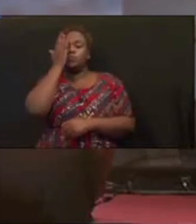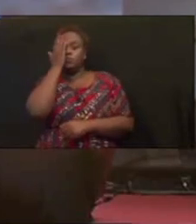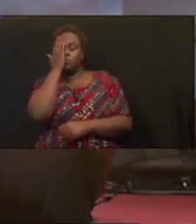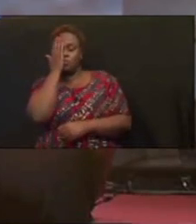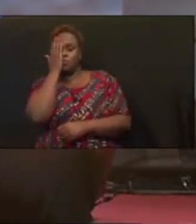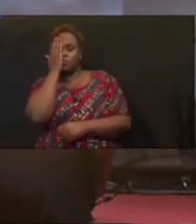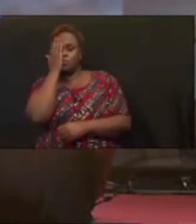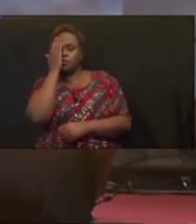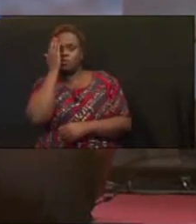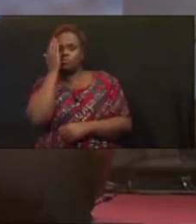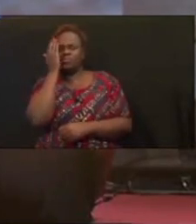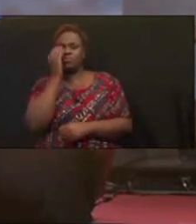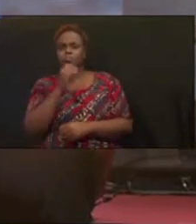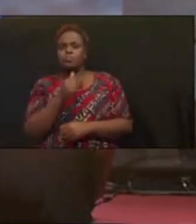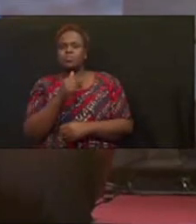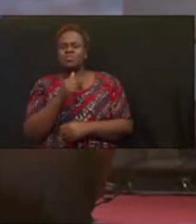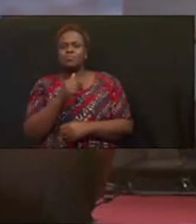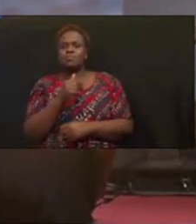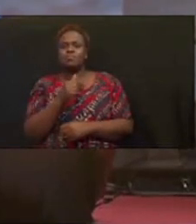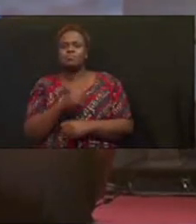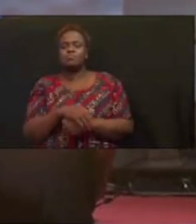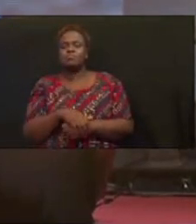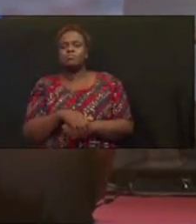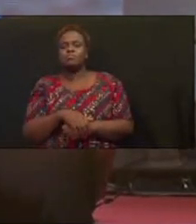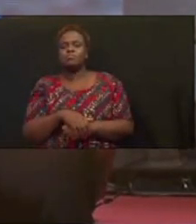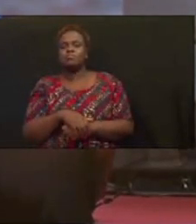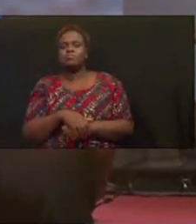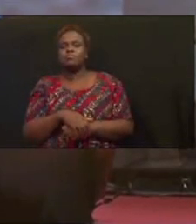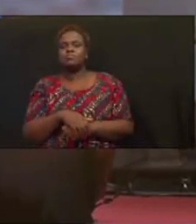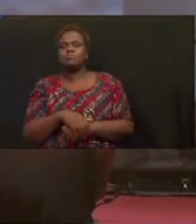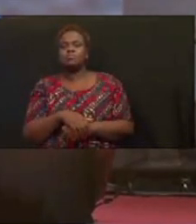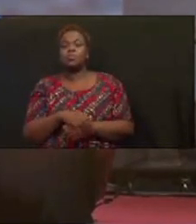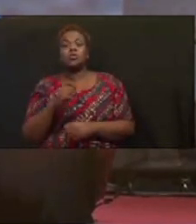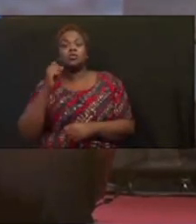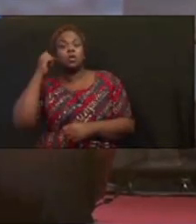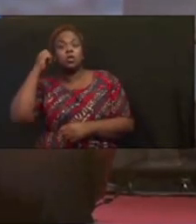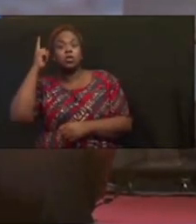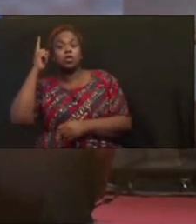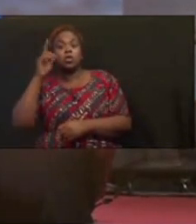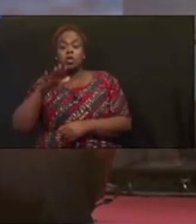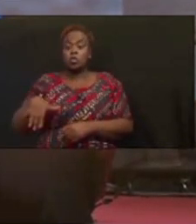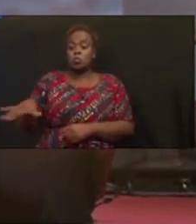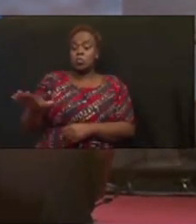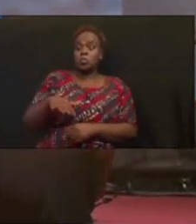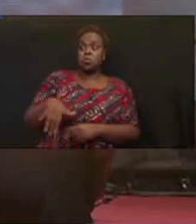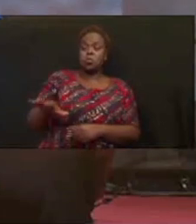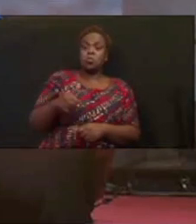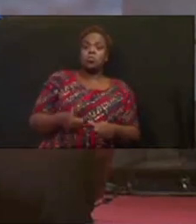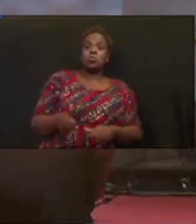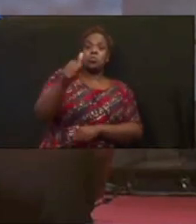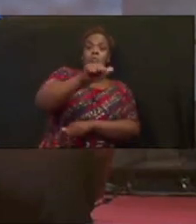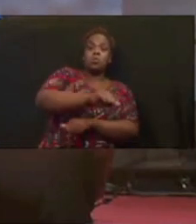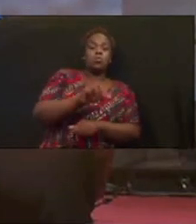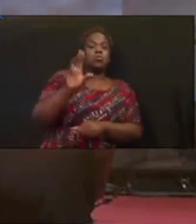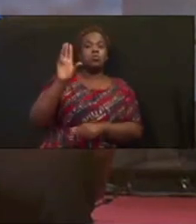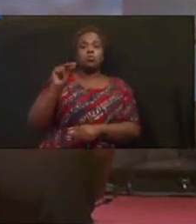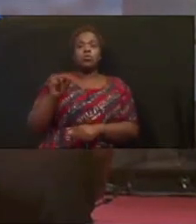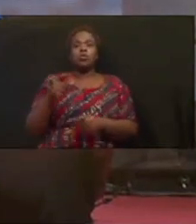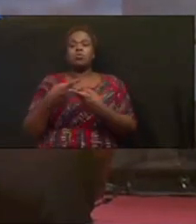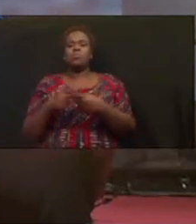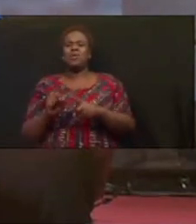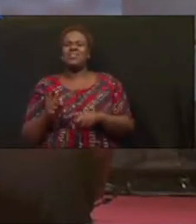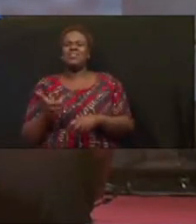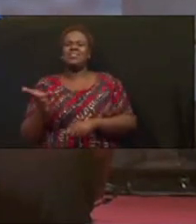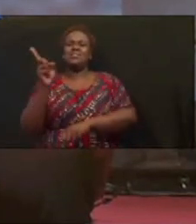a people who had territorial advantage until David came. They were excellent in terms of their priesthood, but they did